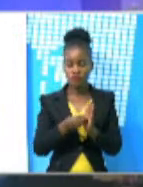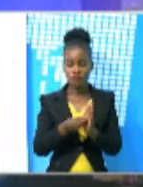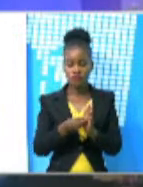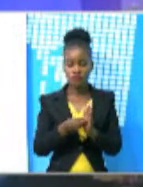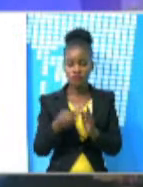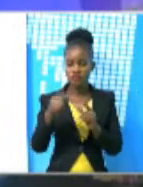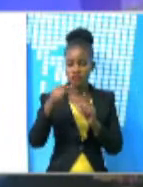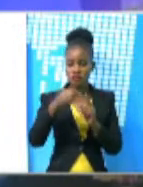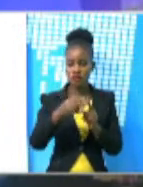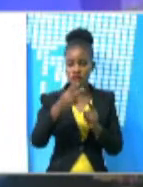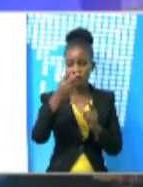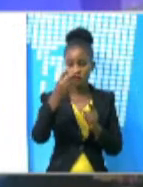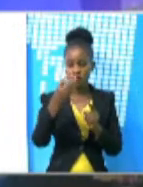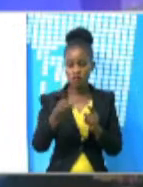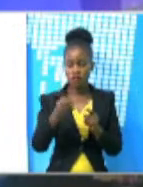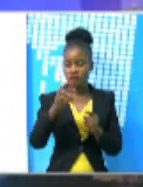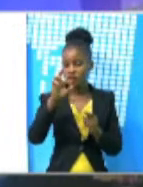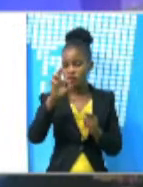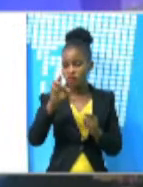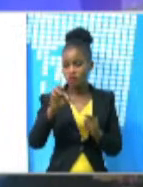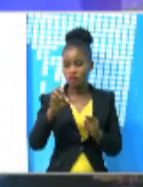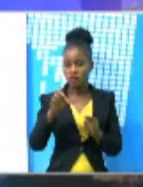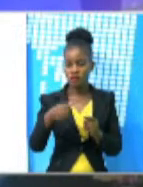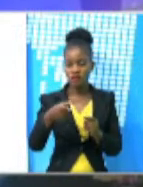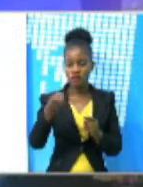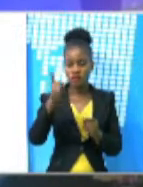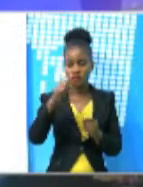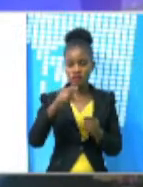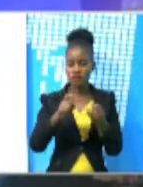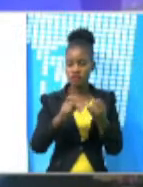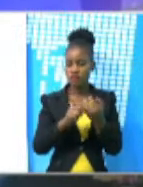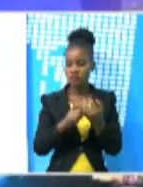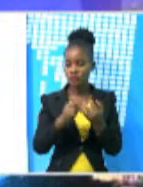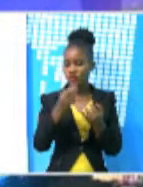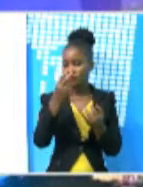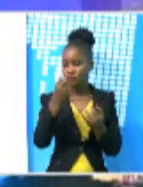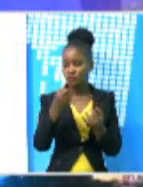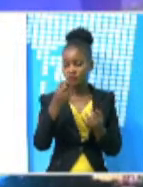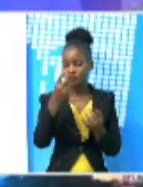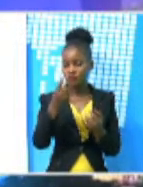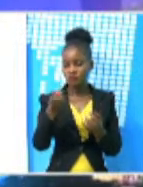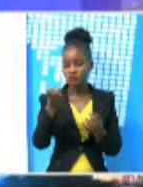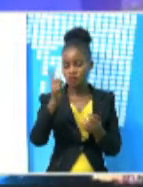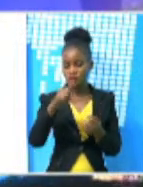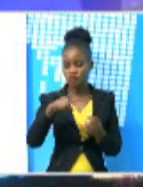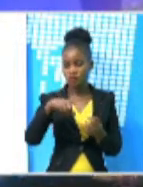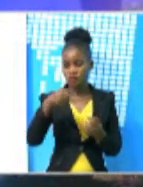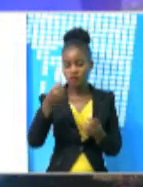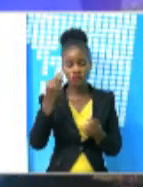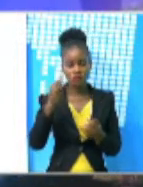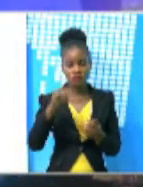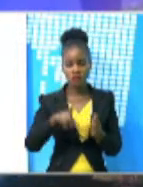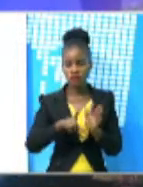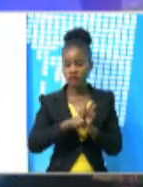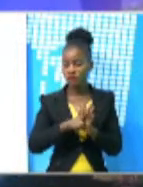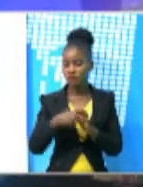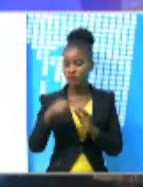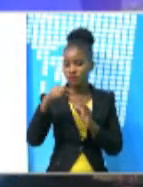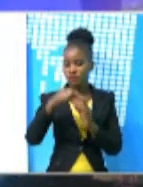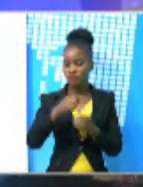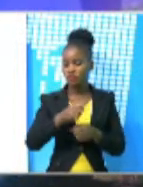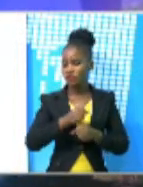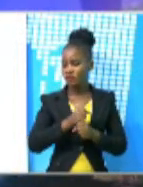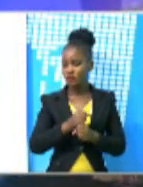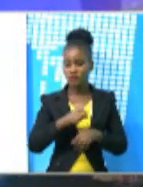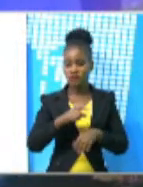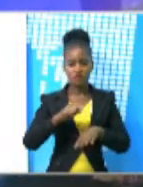to 2008. The consistent revision since December 2021 responds to the soaring cost of living, expected to persist for a